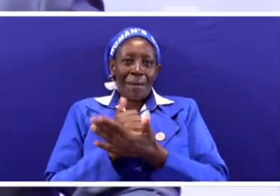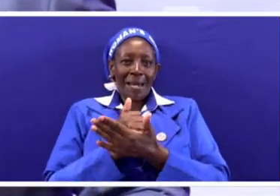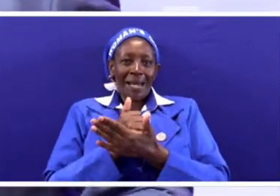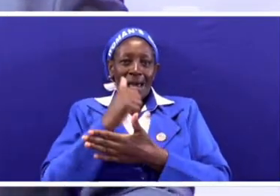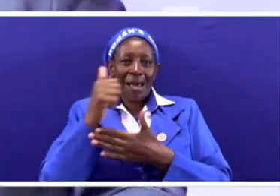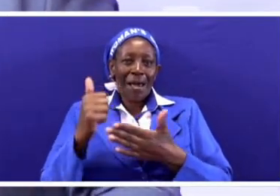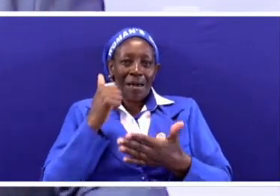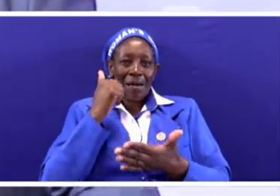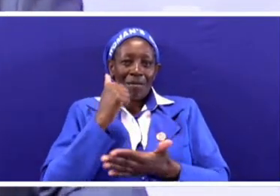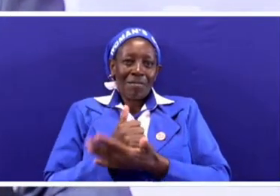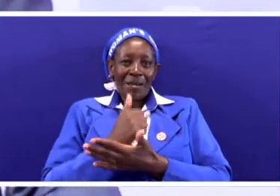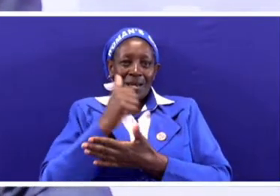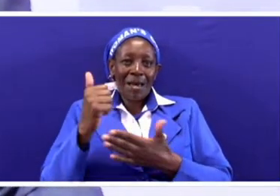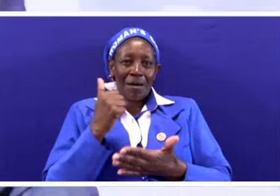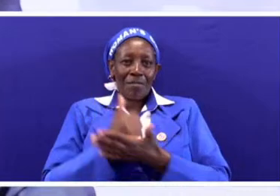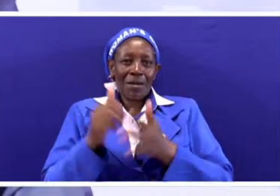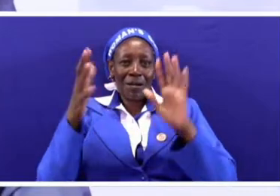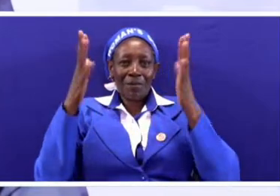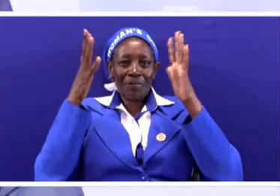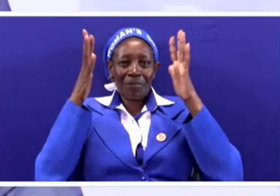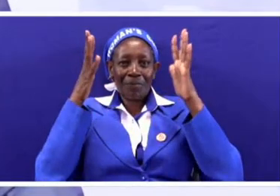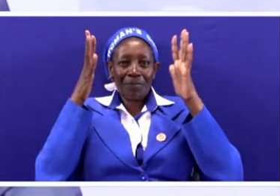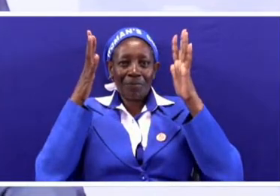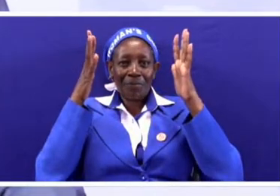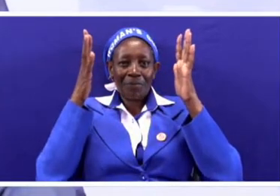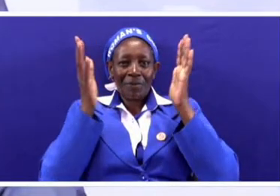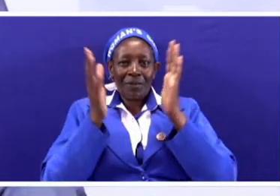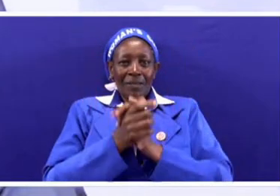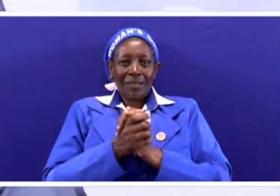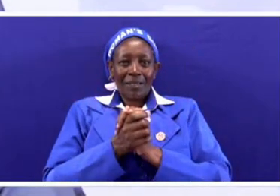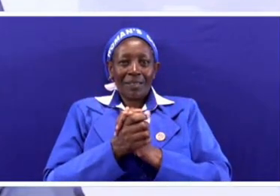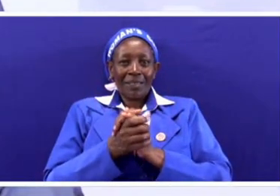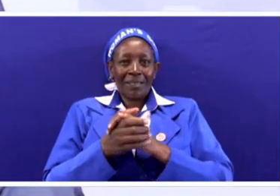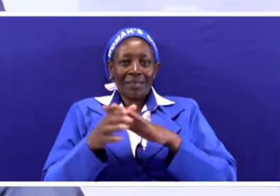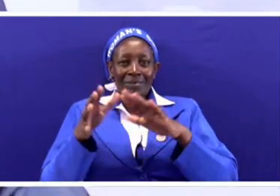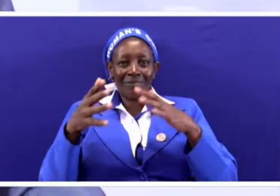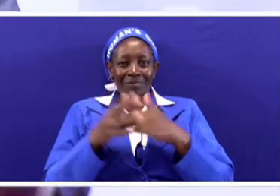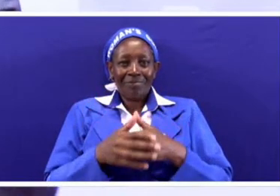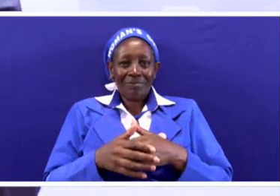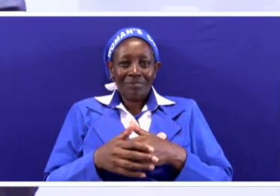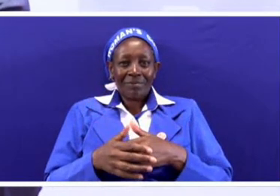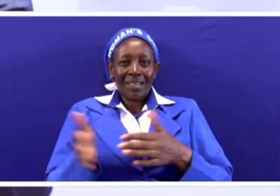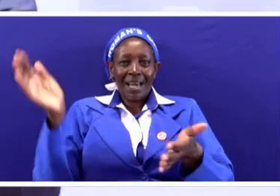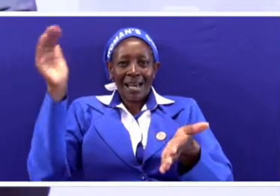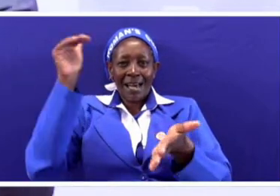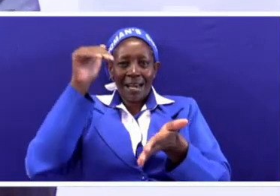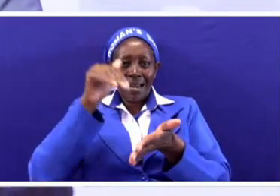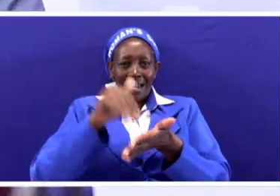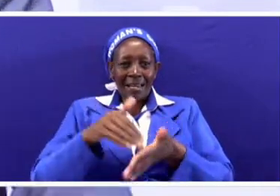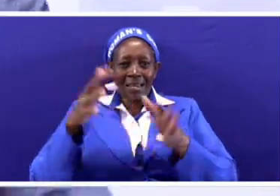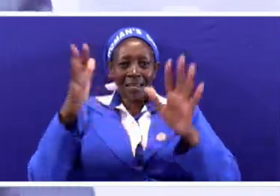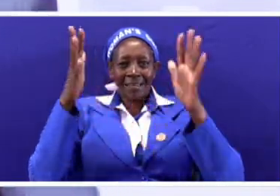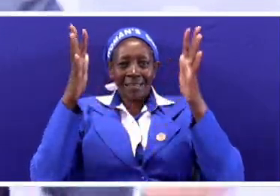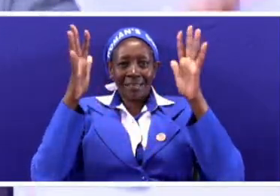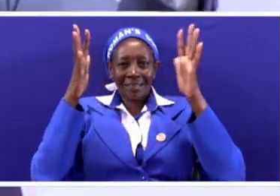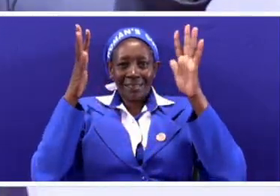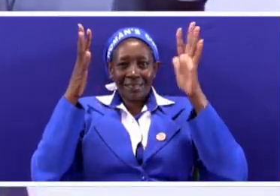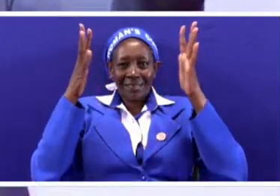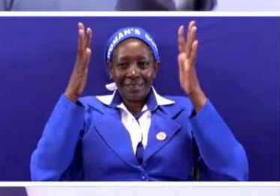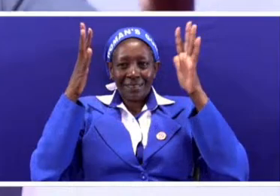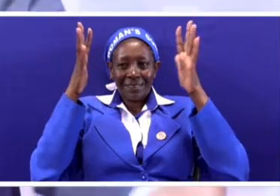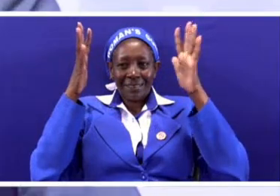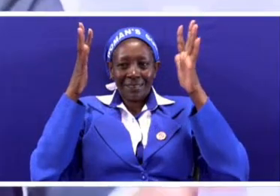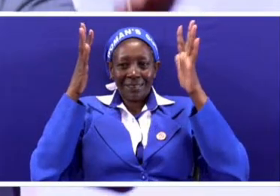And I would ask that we take that clap a little higher. Let's give these gentlemen, our own, a standing